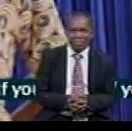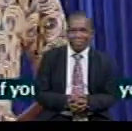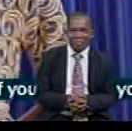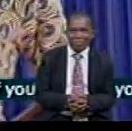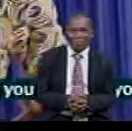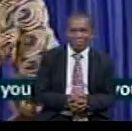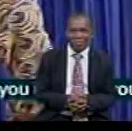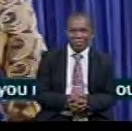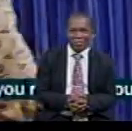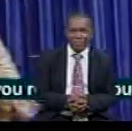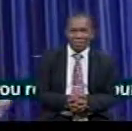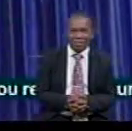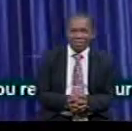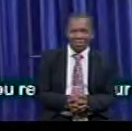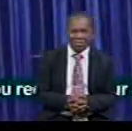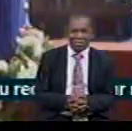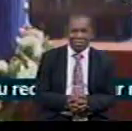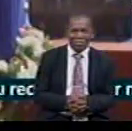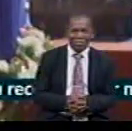Amen.